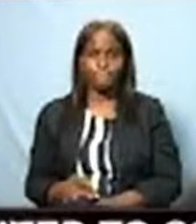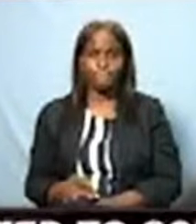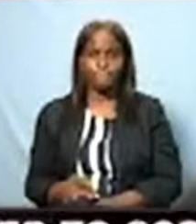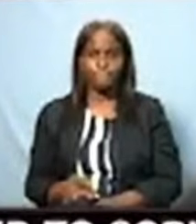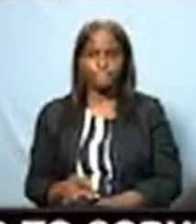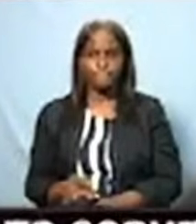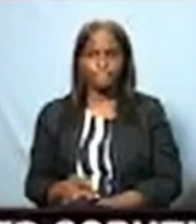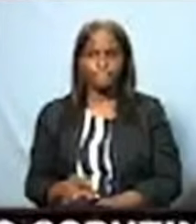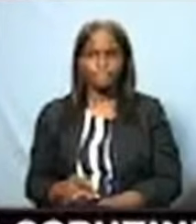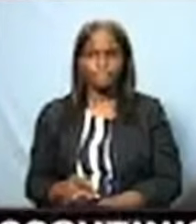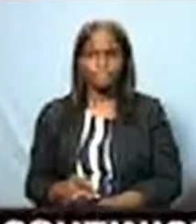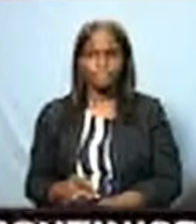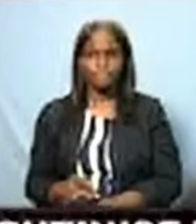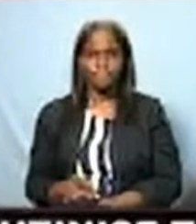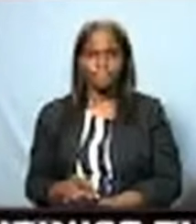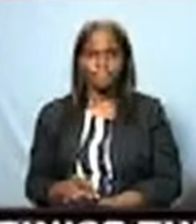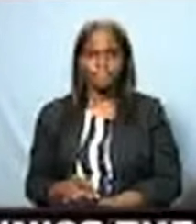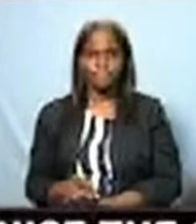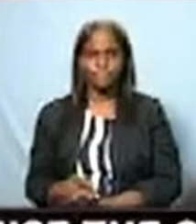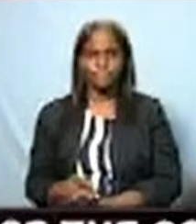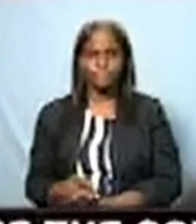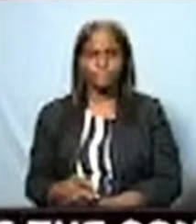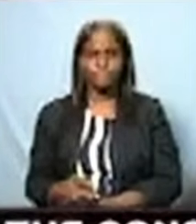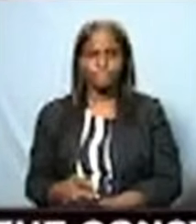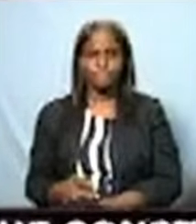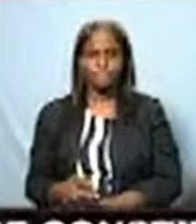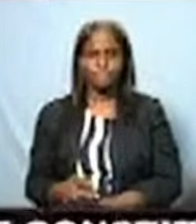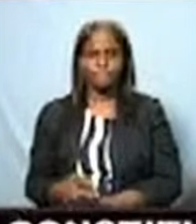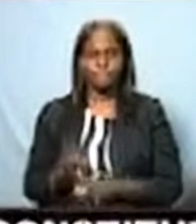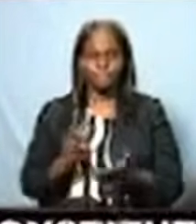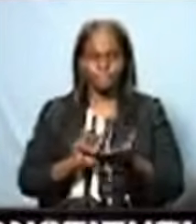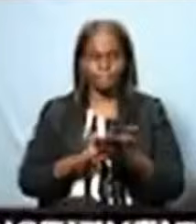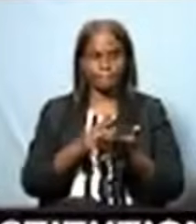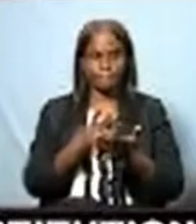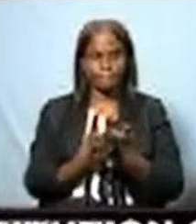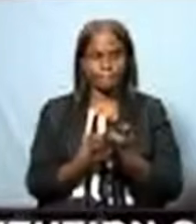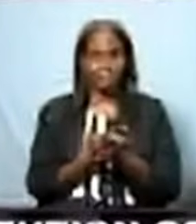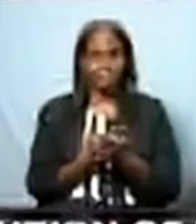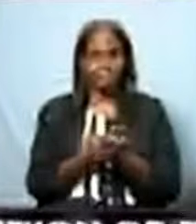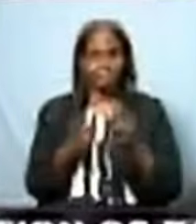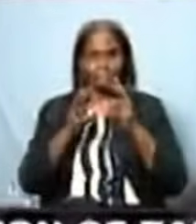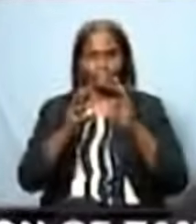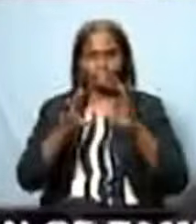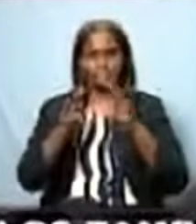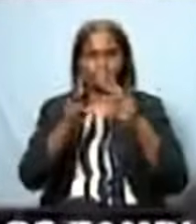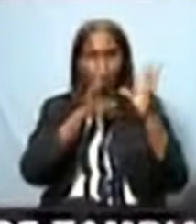Thank you, Chair. I think that feedback is because of the witness, the way he was talking.